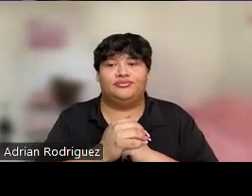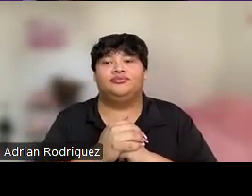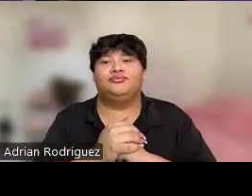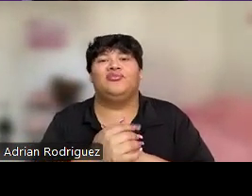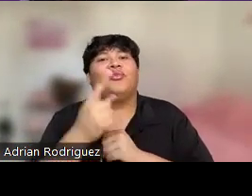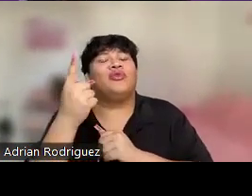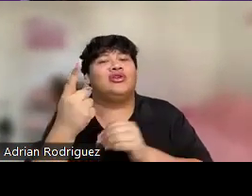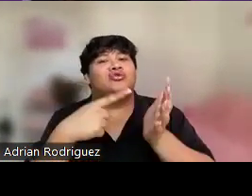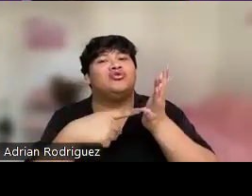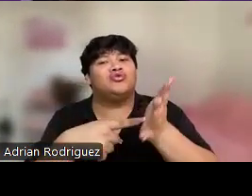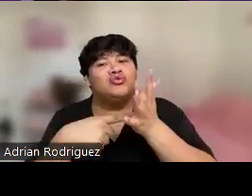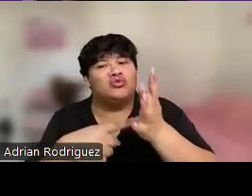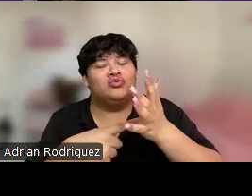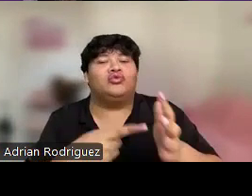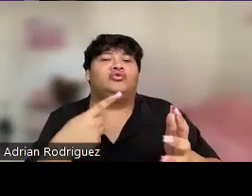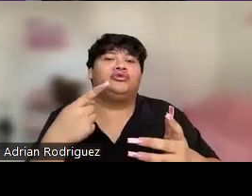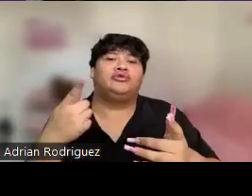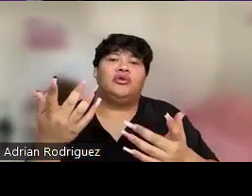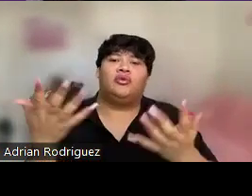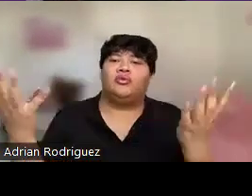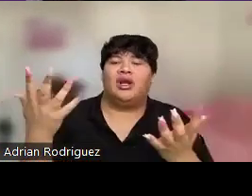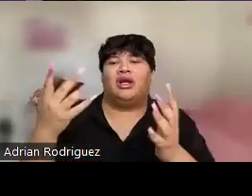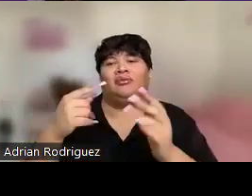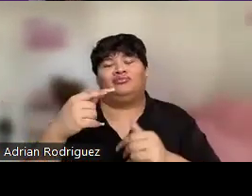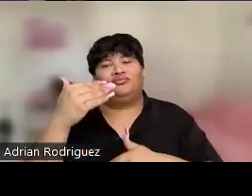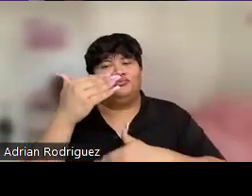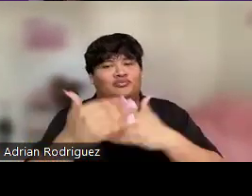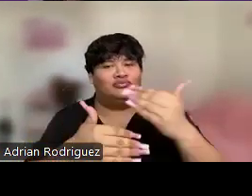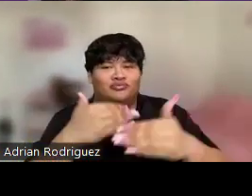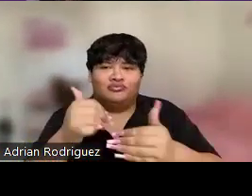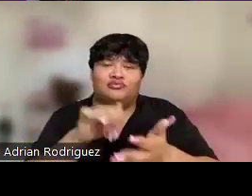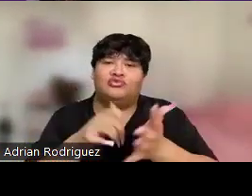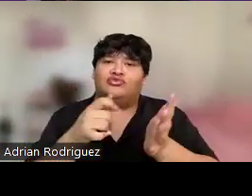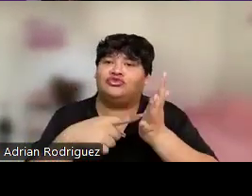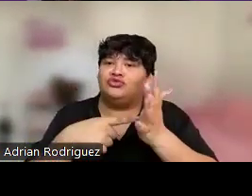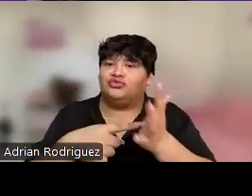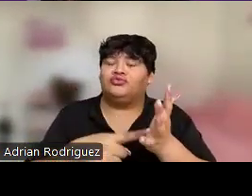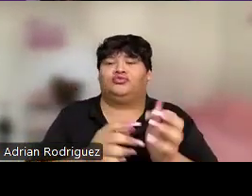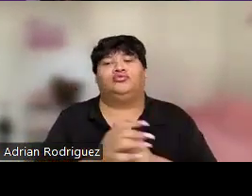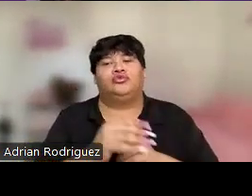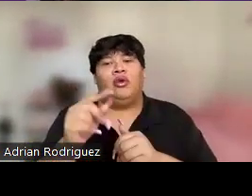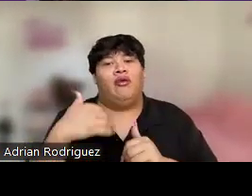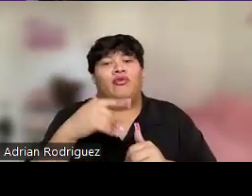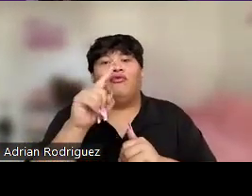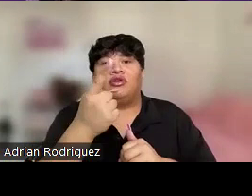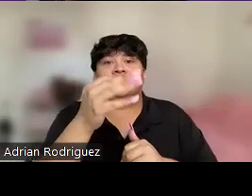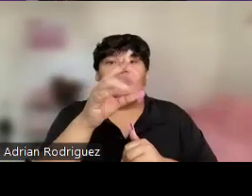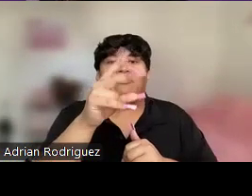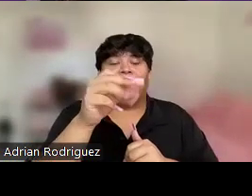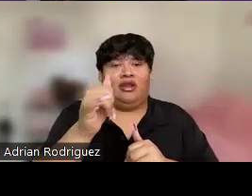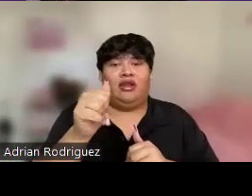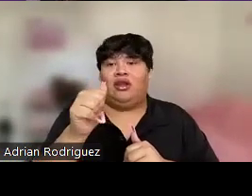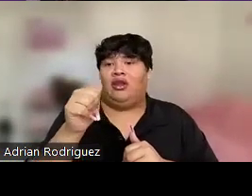this is showing some updates and really just showing that we had the first FDA-approved blood test